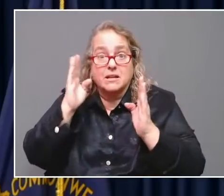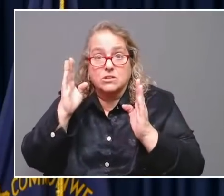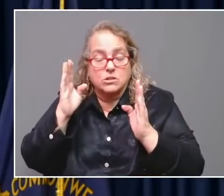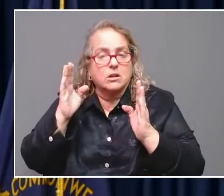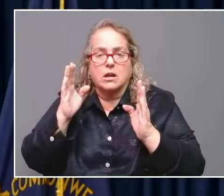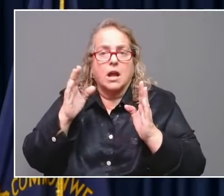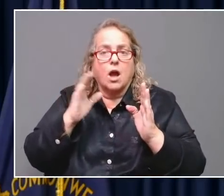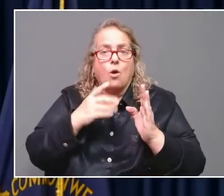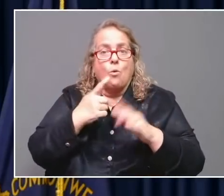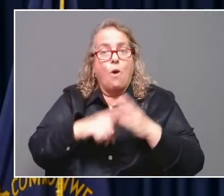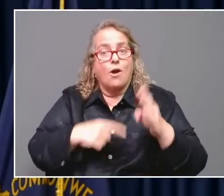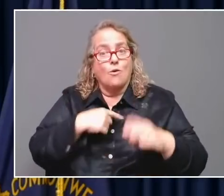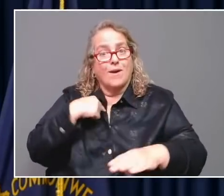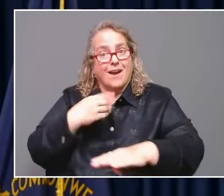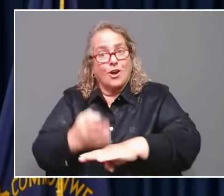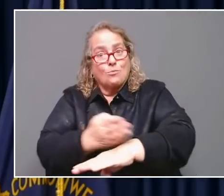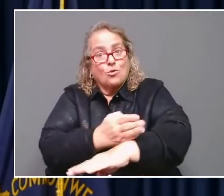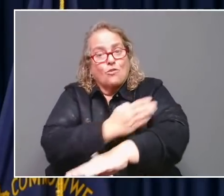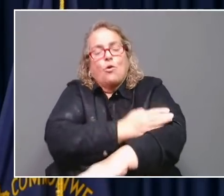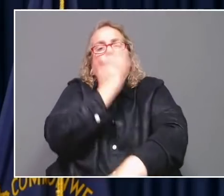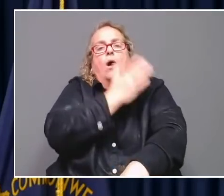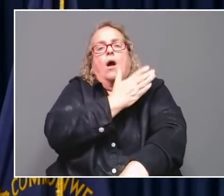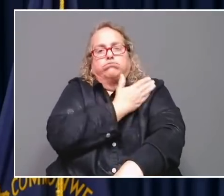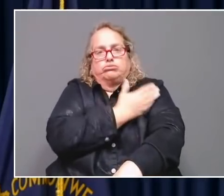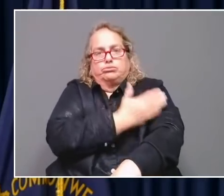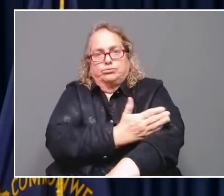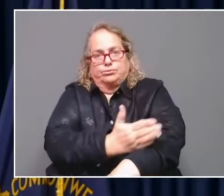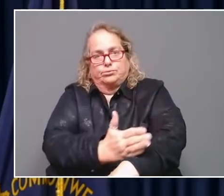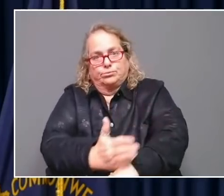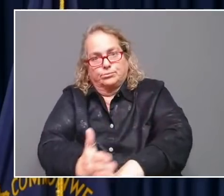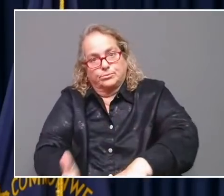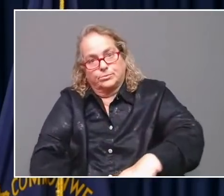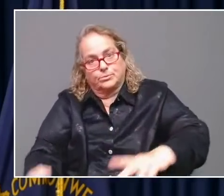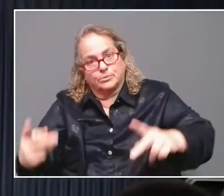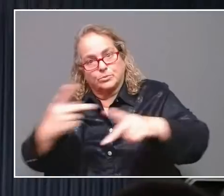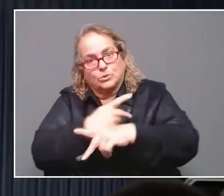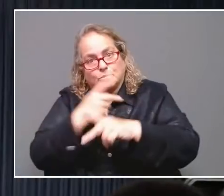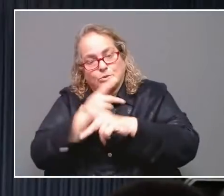into setbacks if we don't take careful steps. So thank you very much, and thank you, Governor.